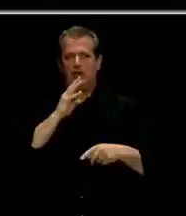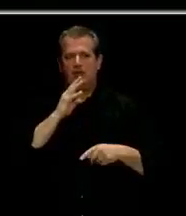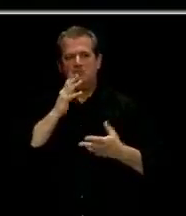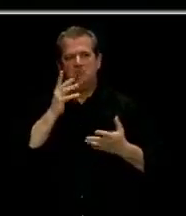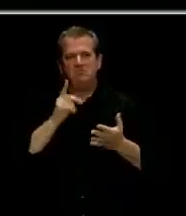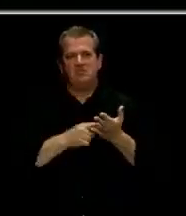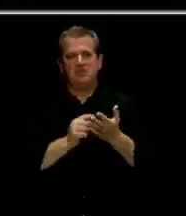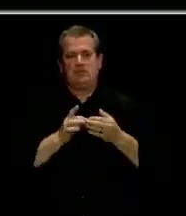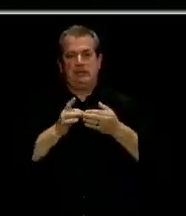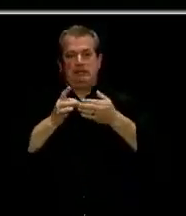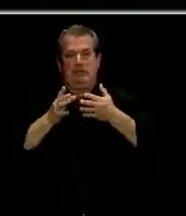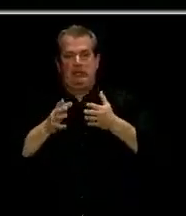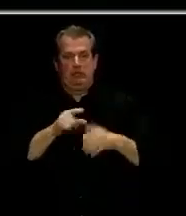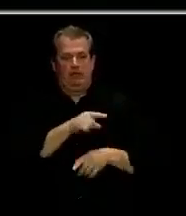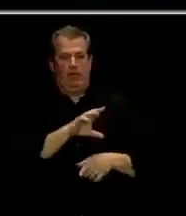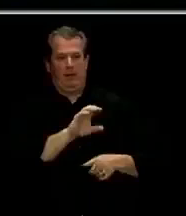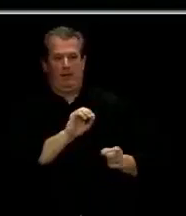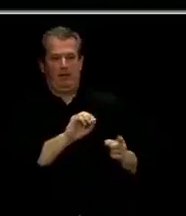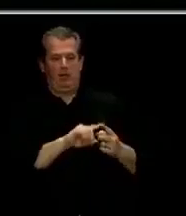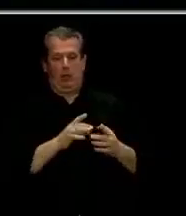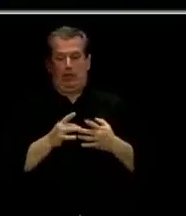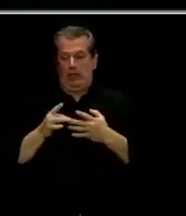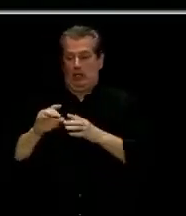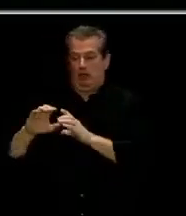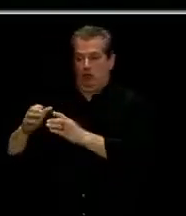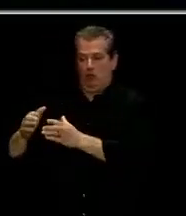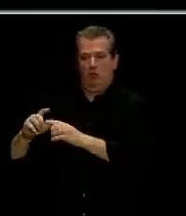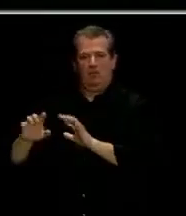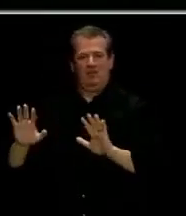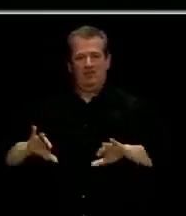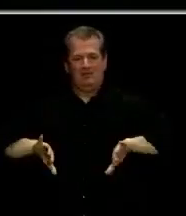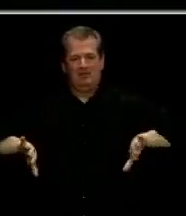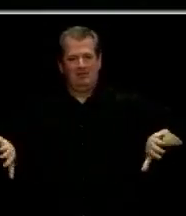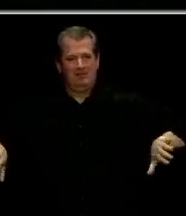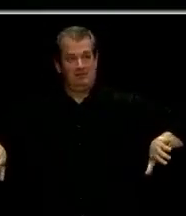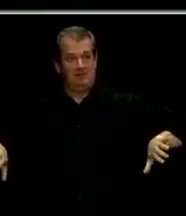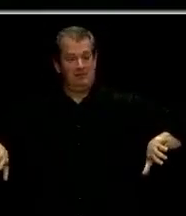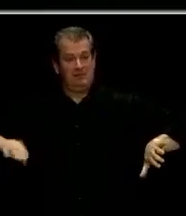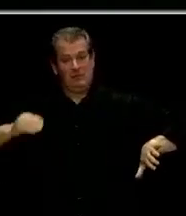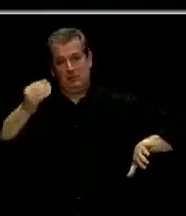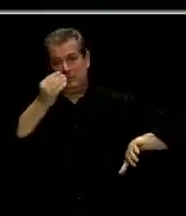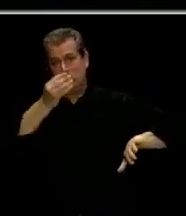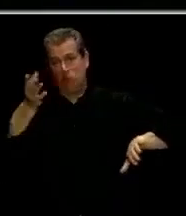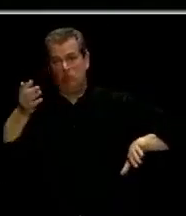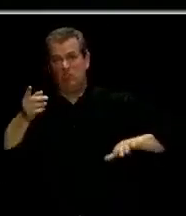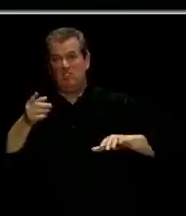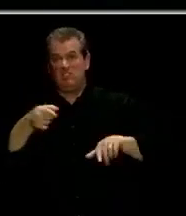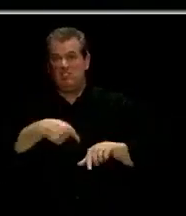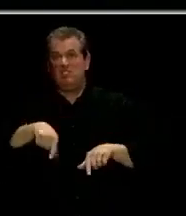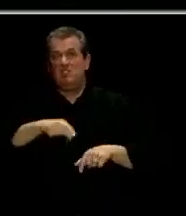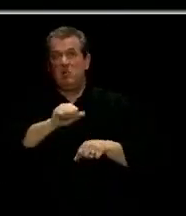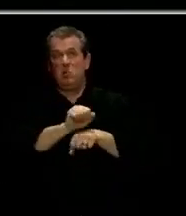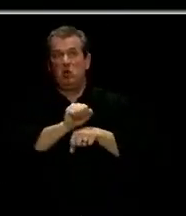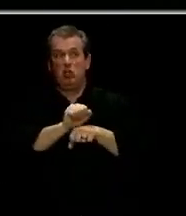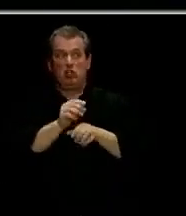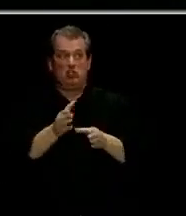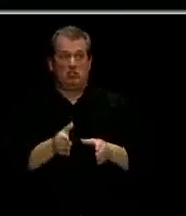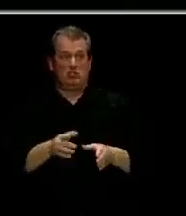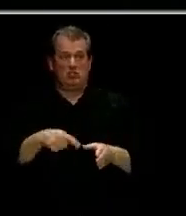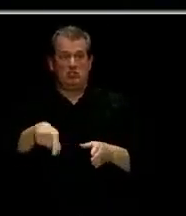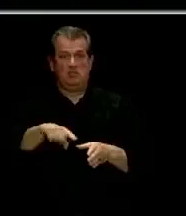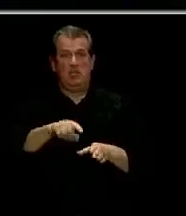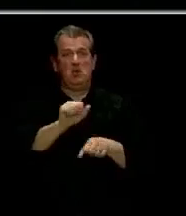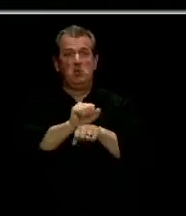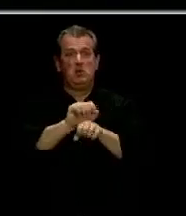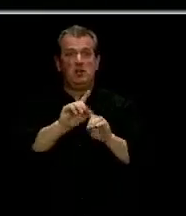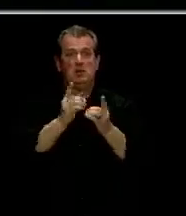of companies, leaders of different groups, but I want to tell you that the employees, the people who work at the Department of